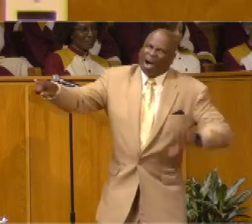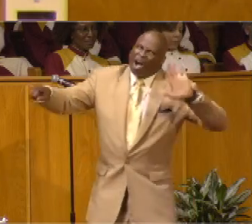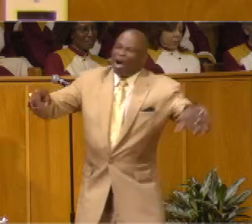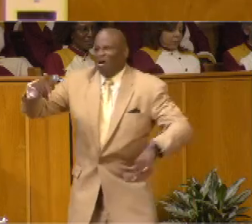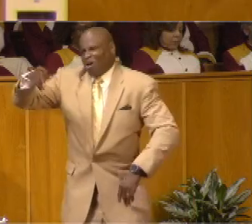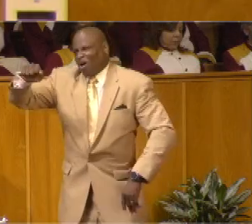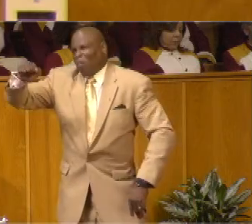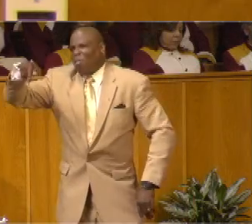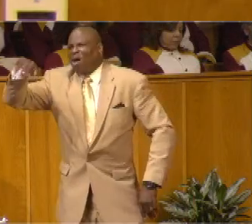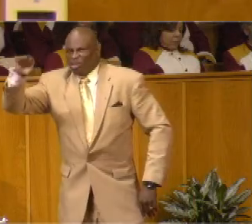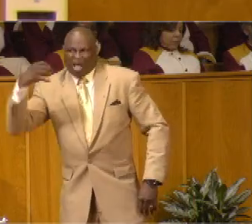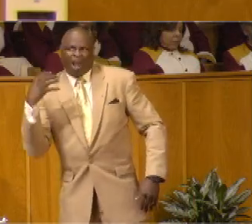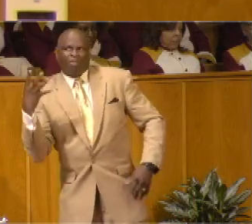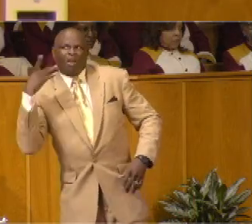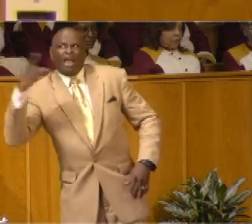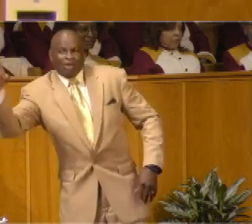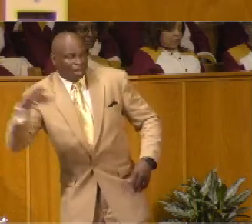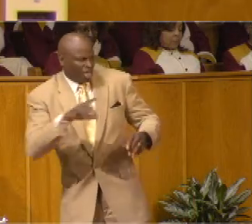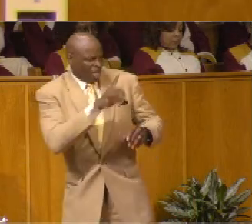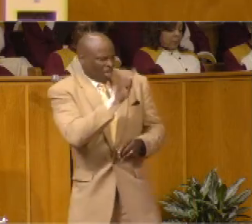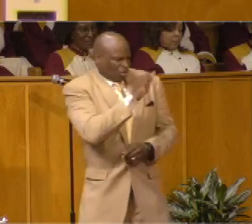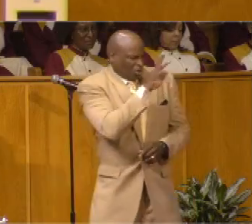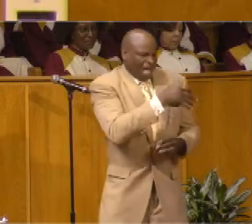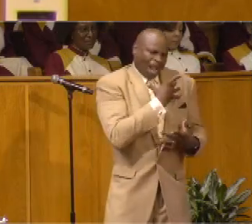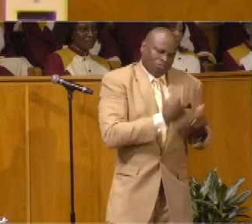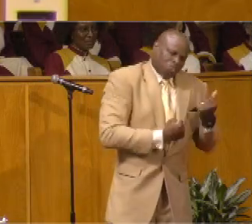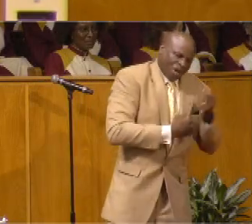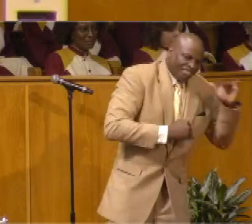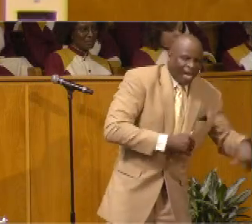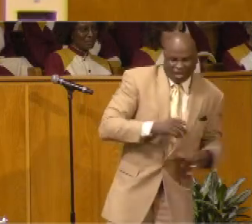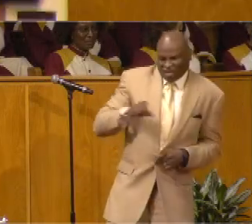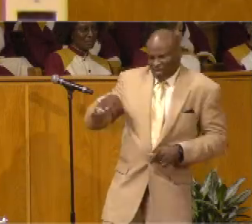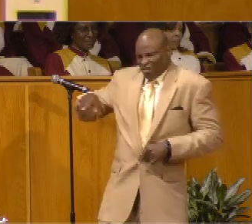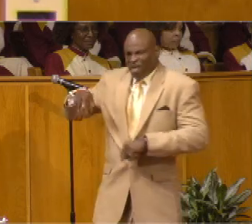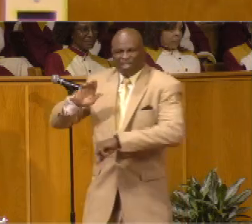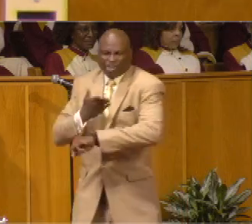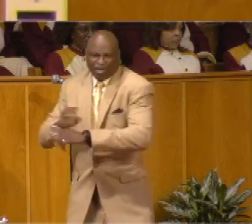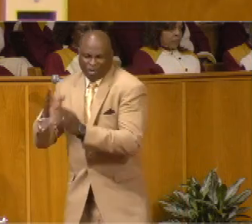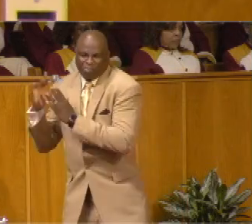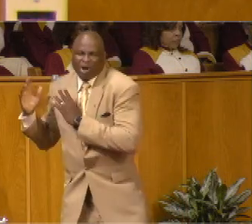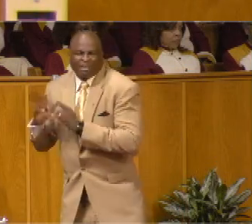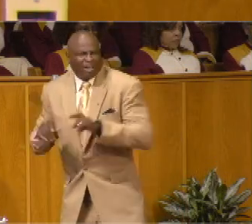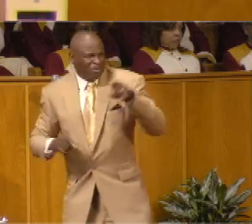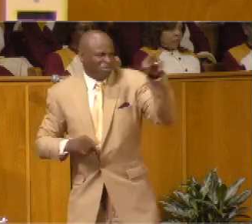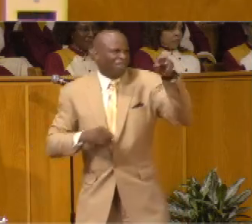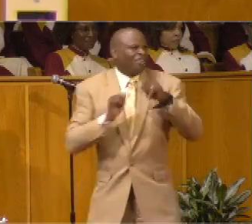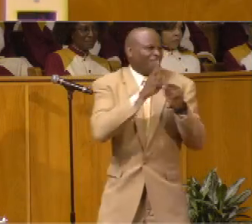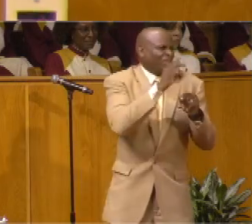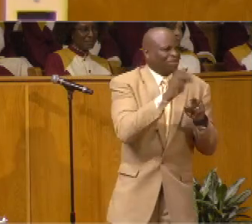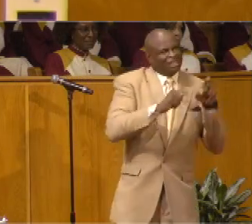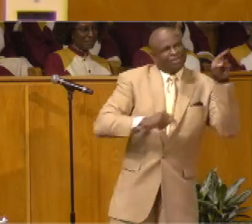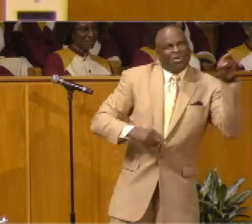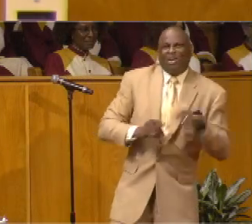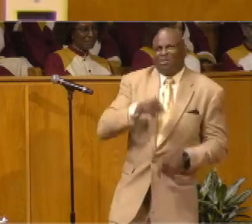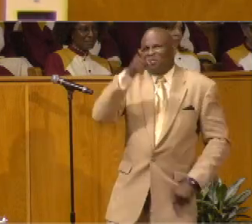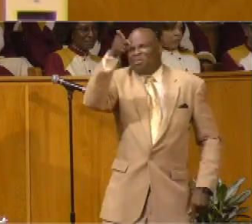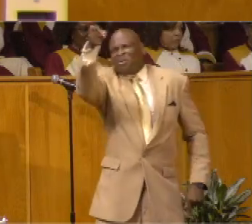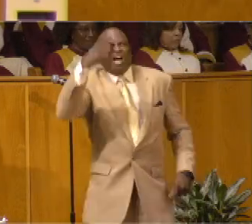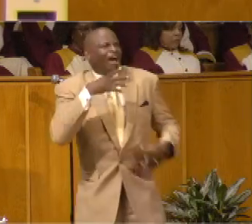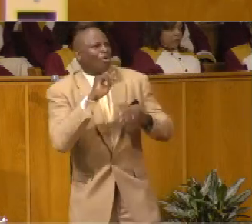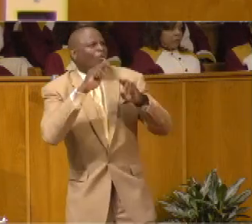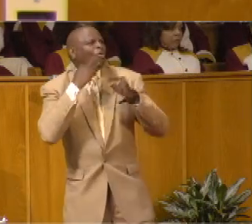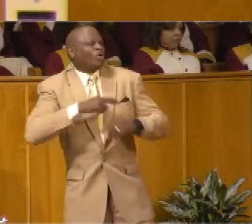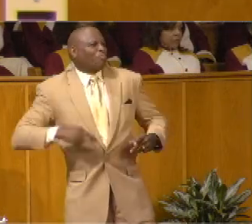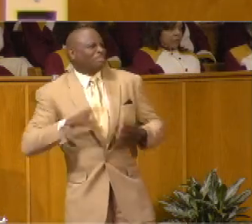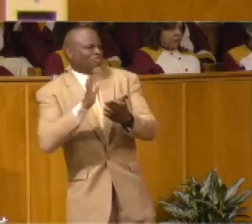A group up there said, "We like Trinity." A group over there said, "Like we like Psalms of Praise." A group over there said, "VOT." A group up there said, "Royal Priesthood."